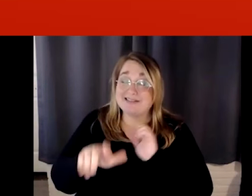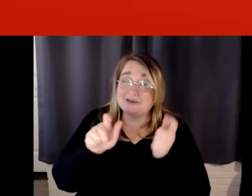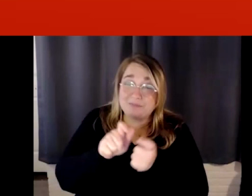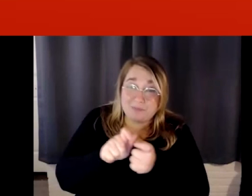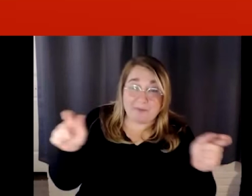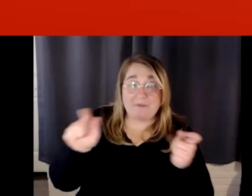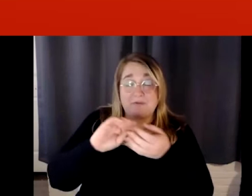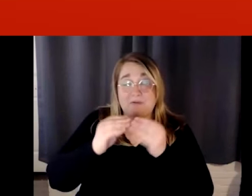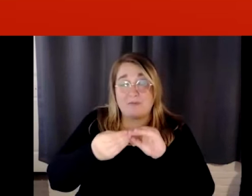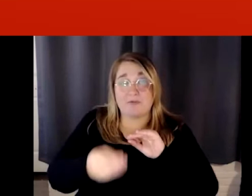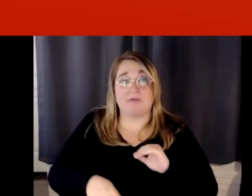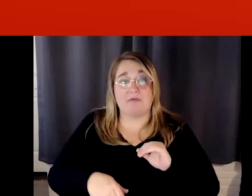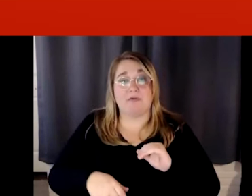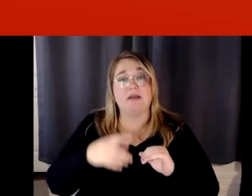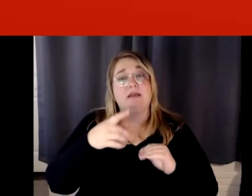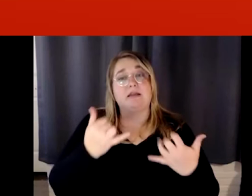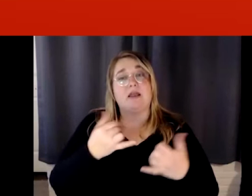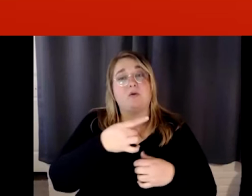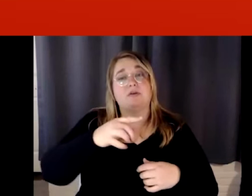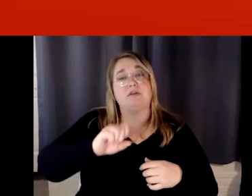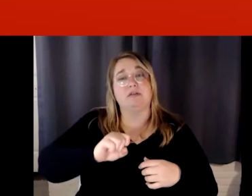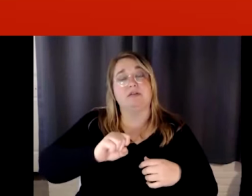This is the northern half of the San Joaquin Valley.